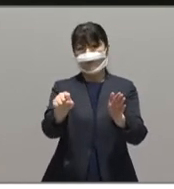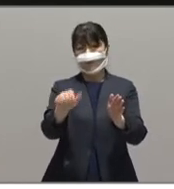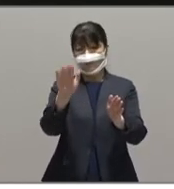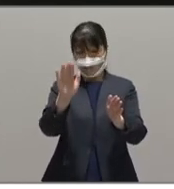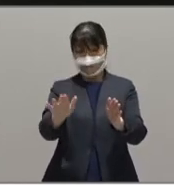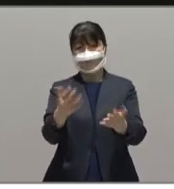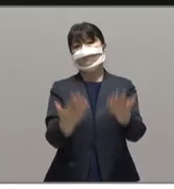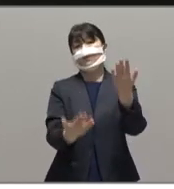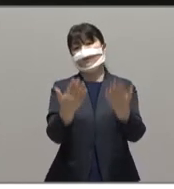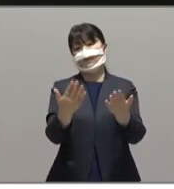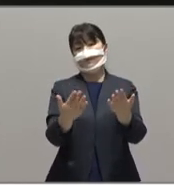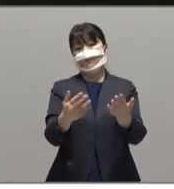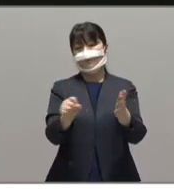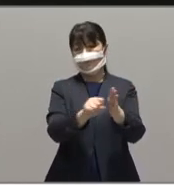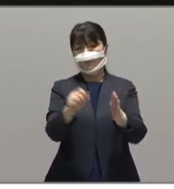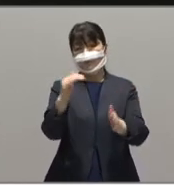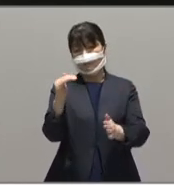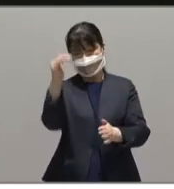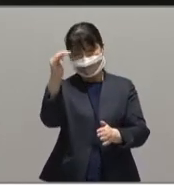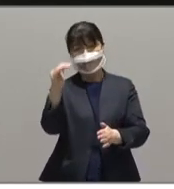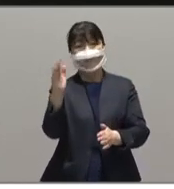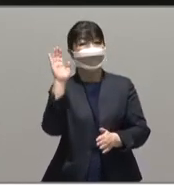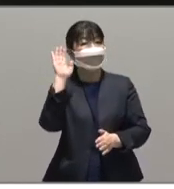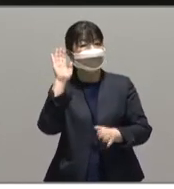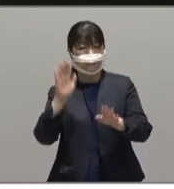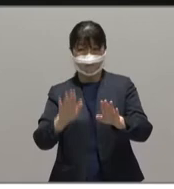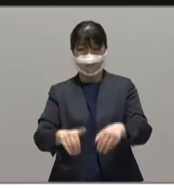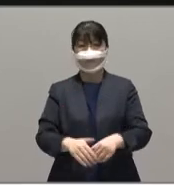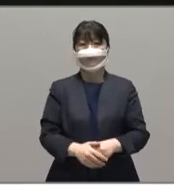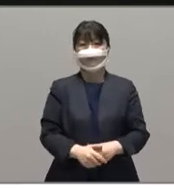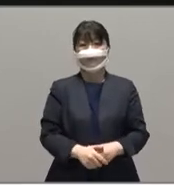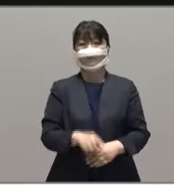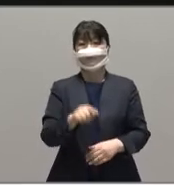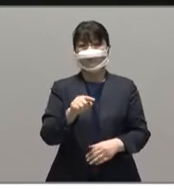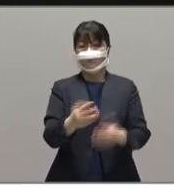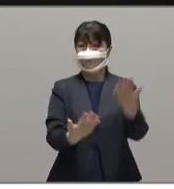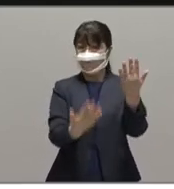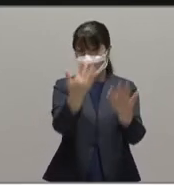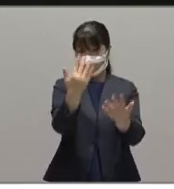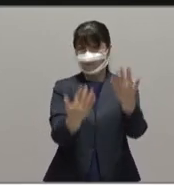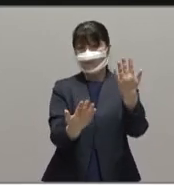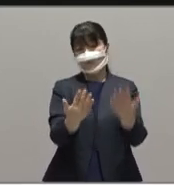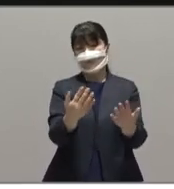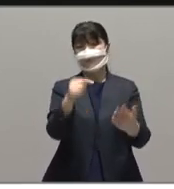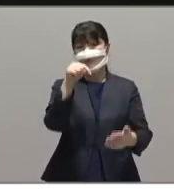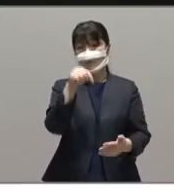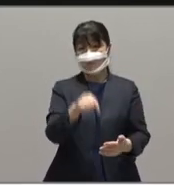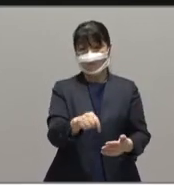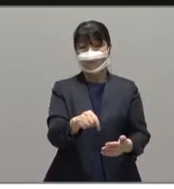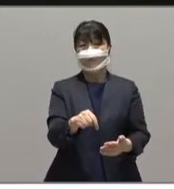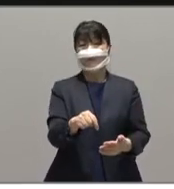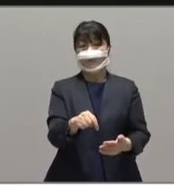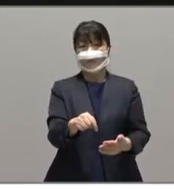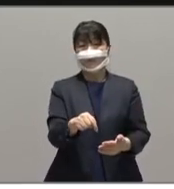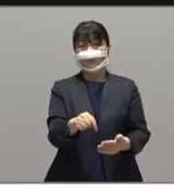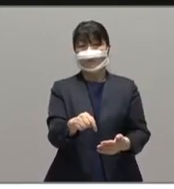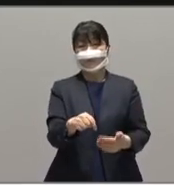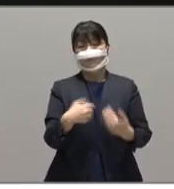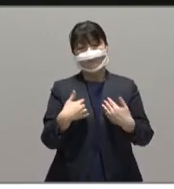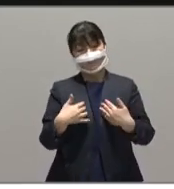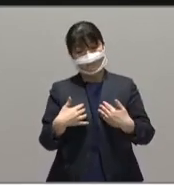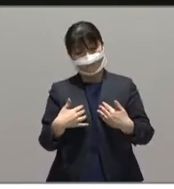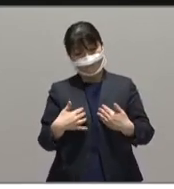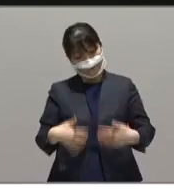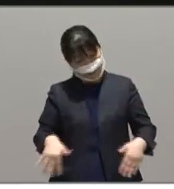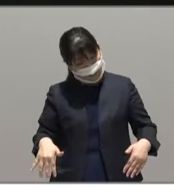So various effects of the forest were mentioned in your presentation, and in